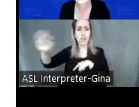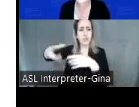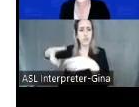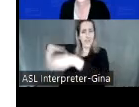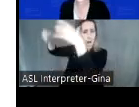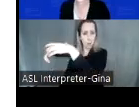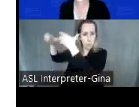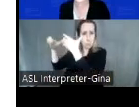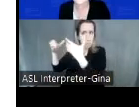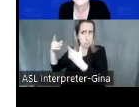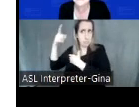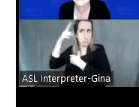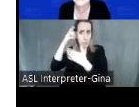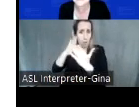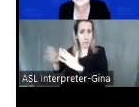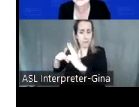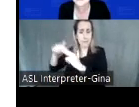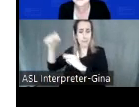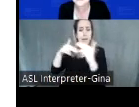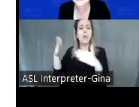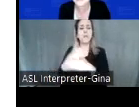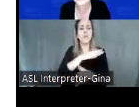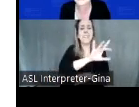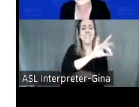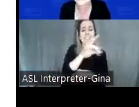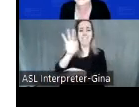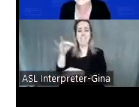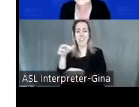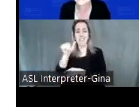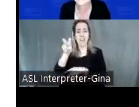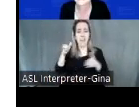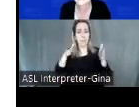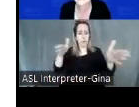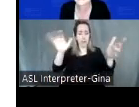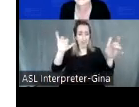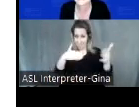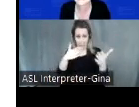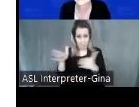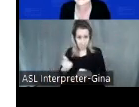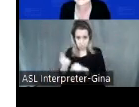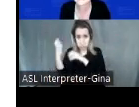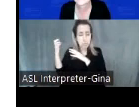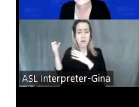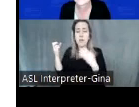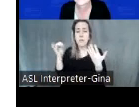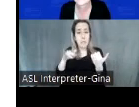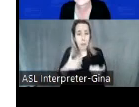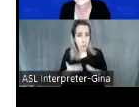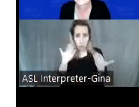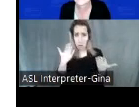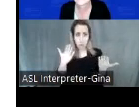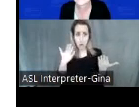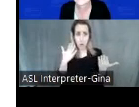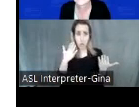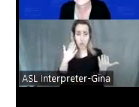built between 8th and 9th Avenue. Have those been scrapped? And is the proposal currently only the first